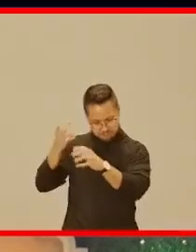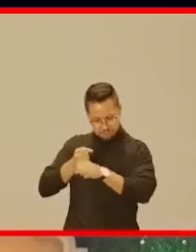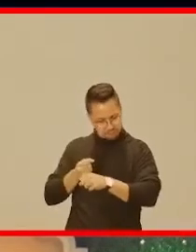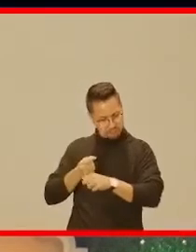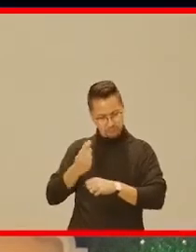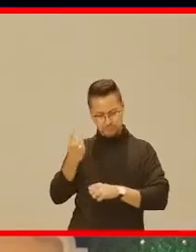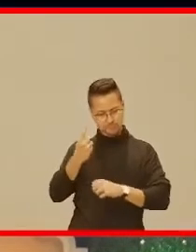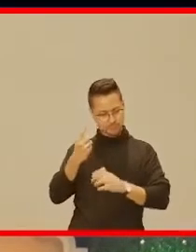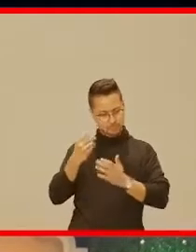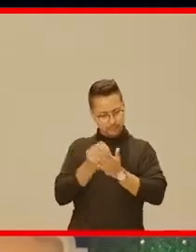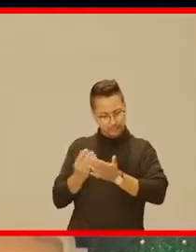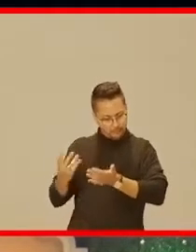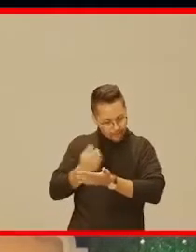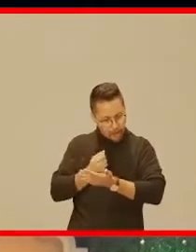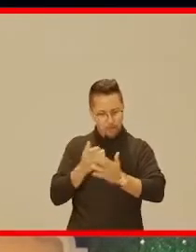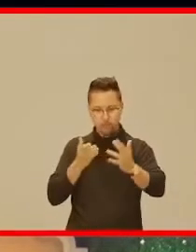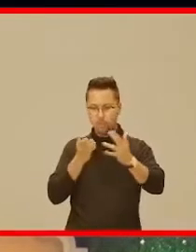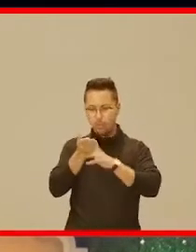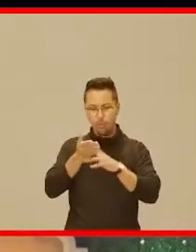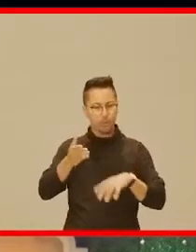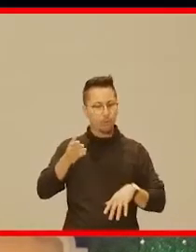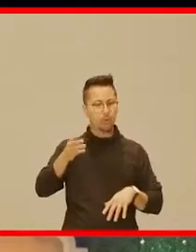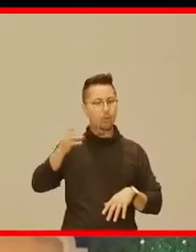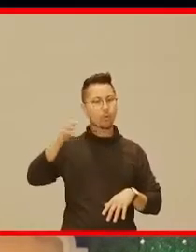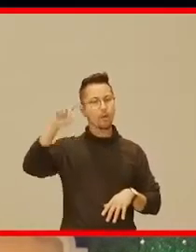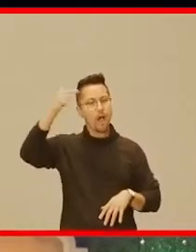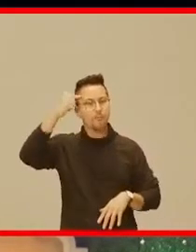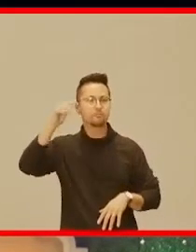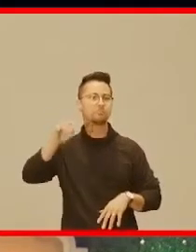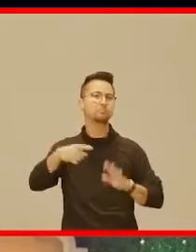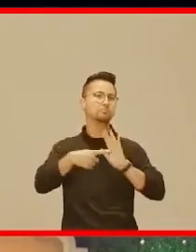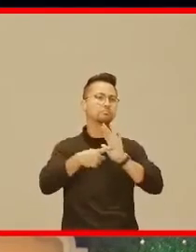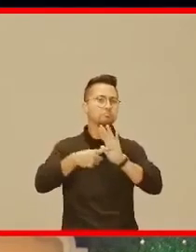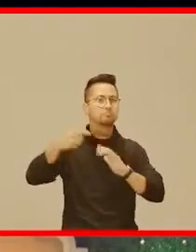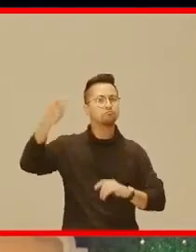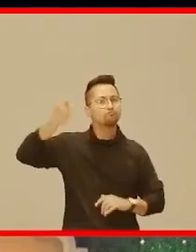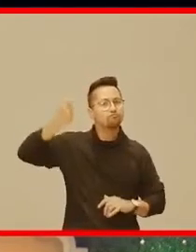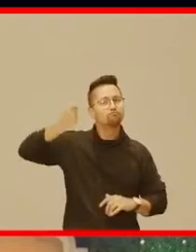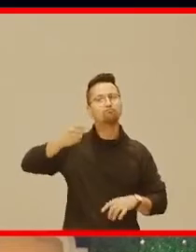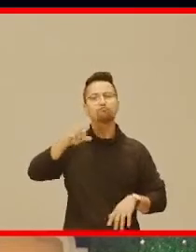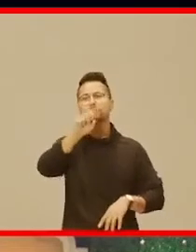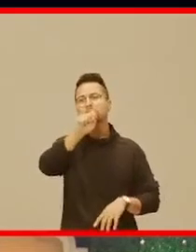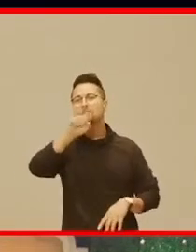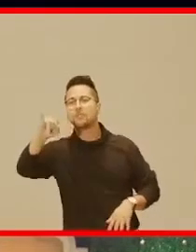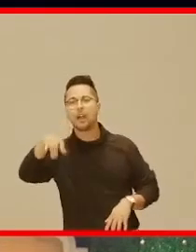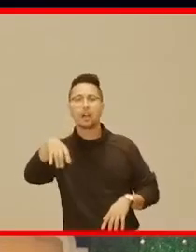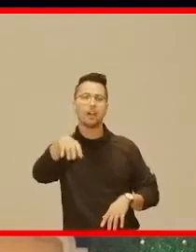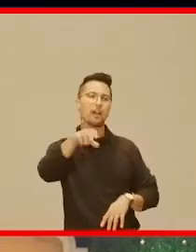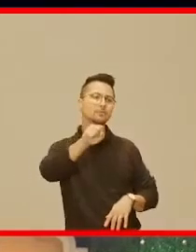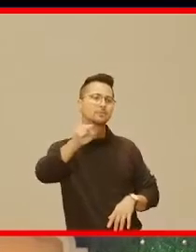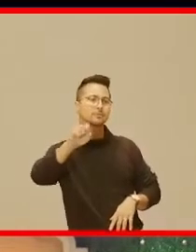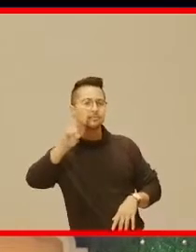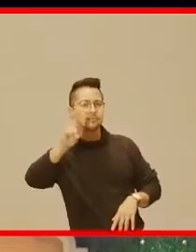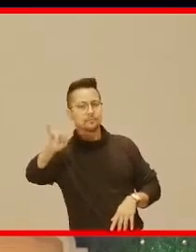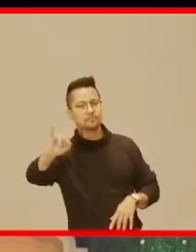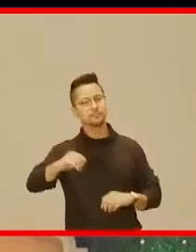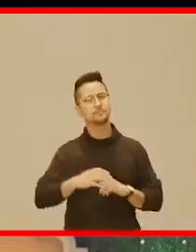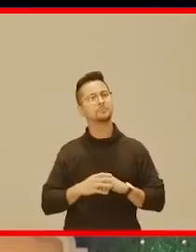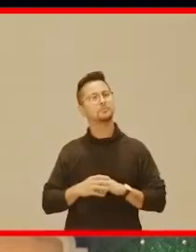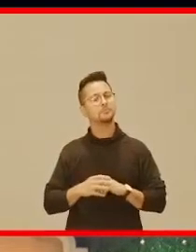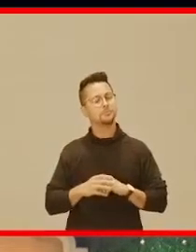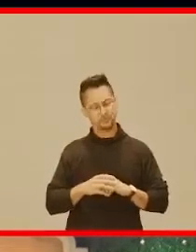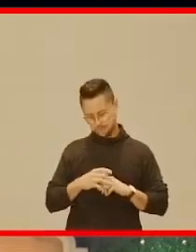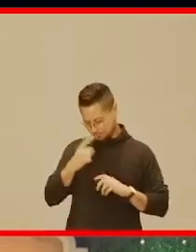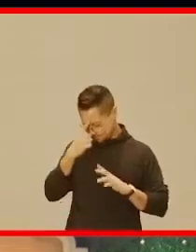of income, like, through the government, like, if it's, like, Social Security or whatever type of resource that they have, is, I'm going to say this to